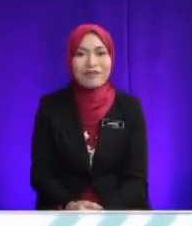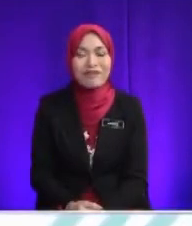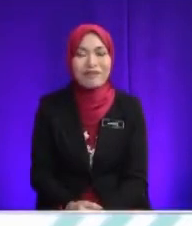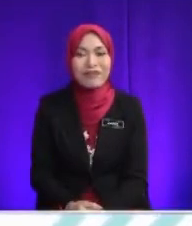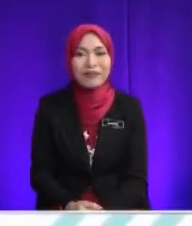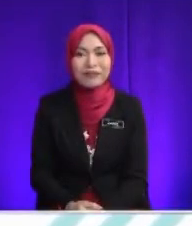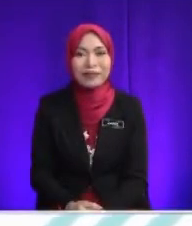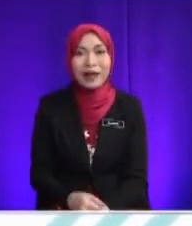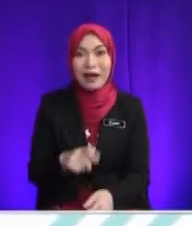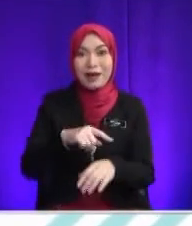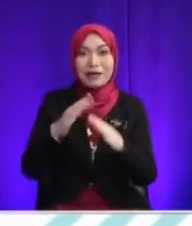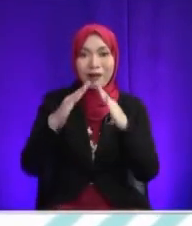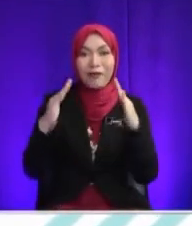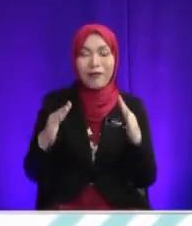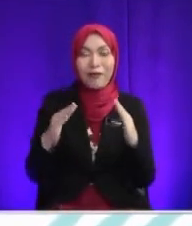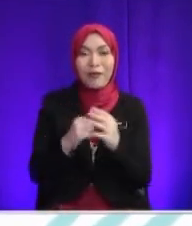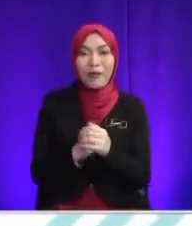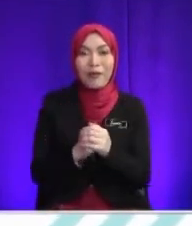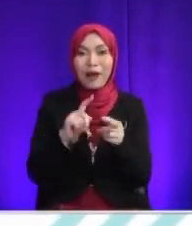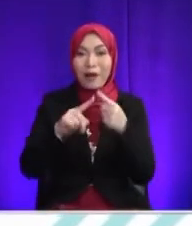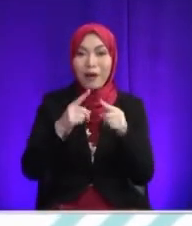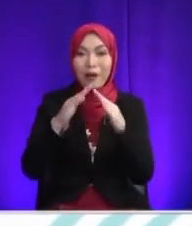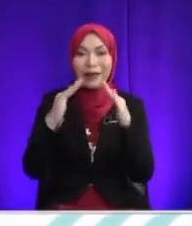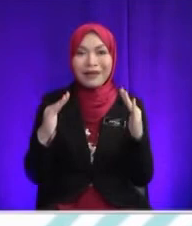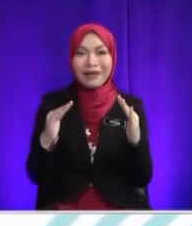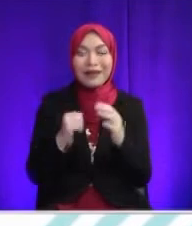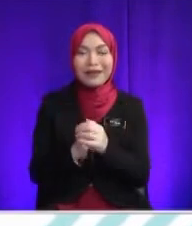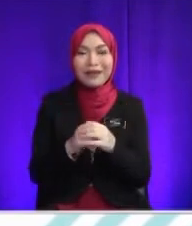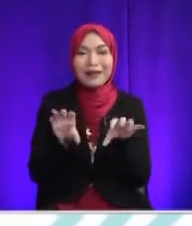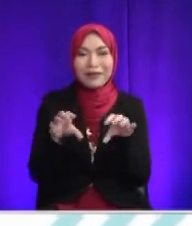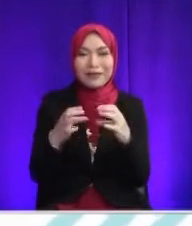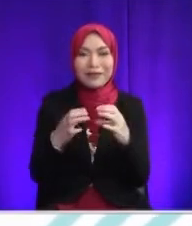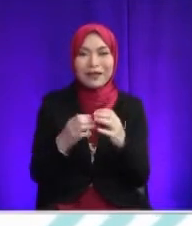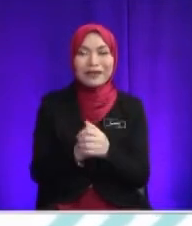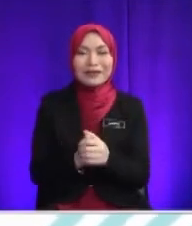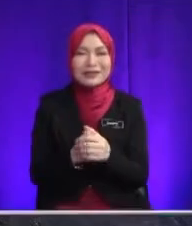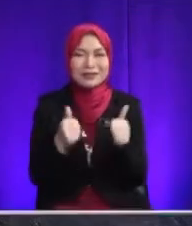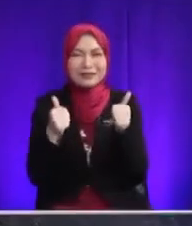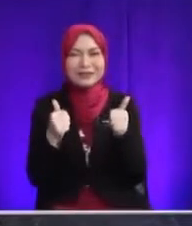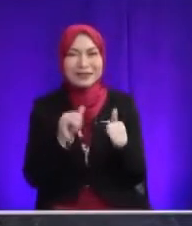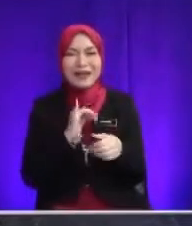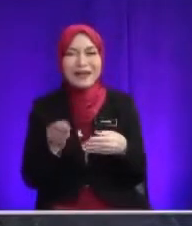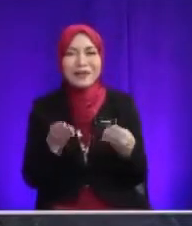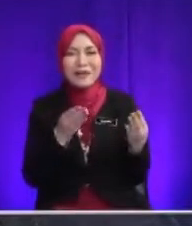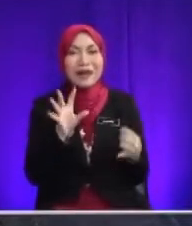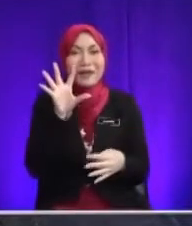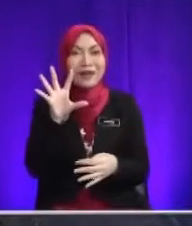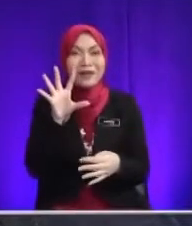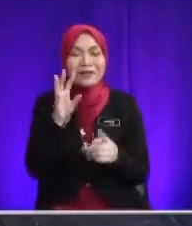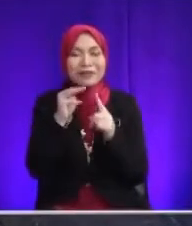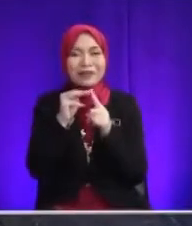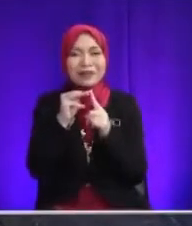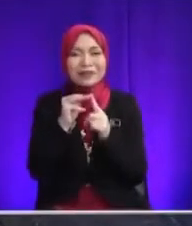this activity, they managed to do it well. So, I give my 5 stars for them. Five stars. Good